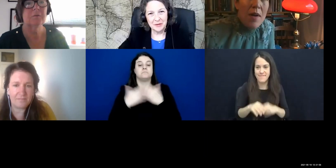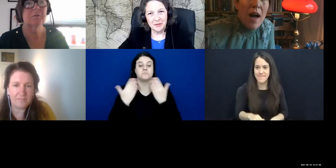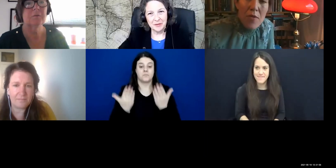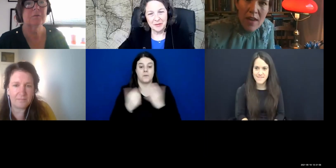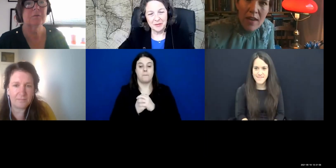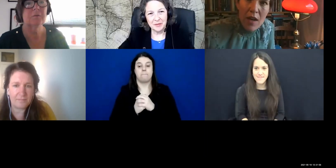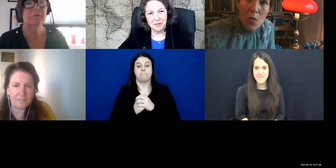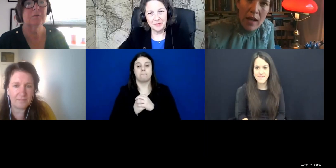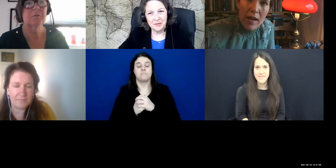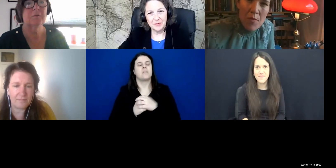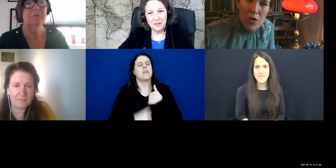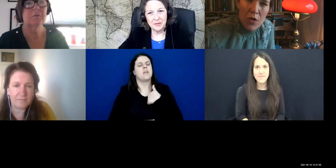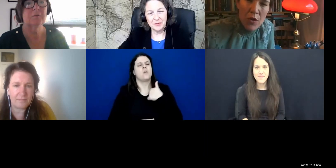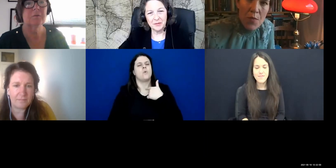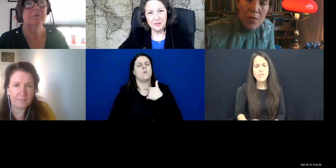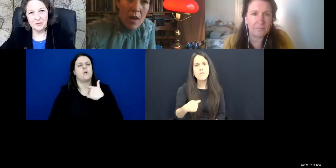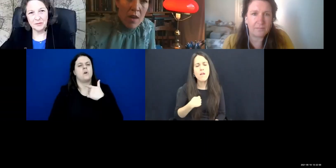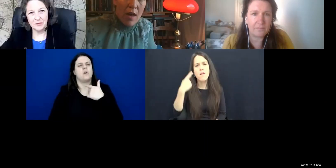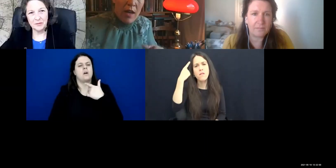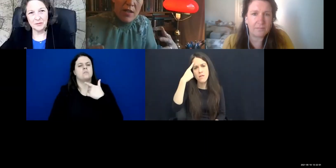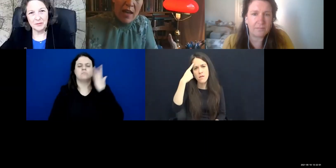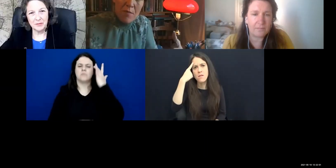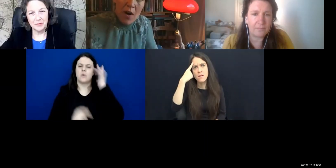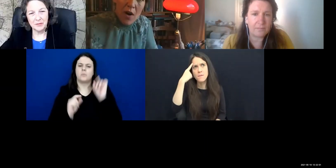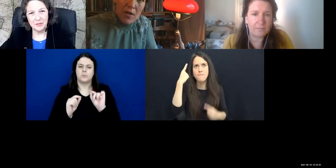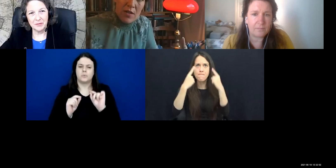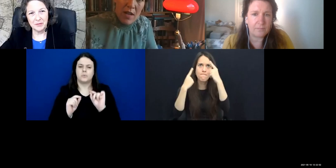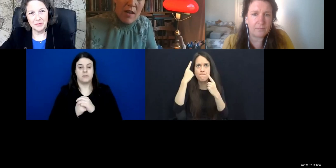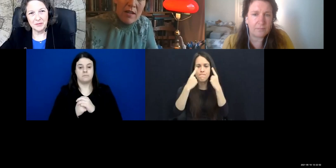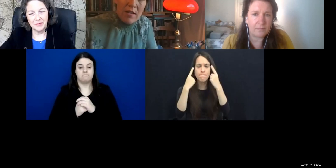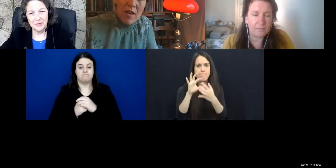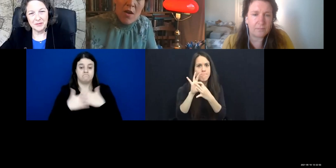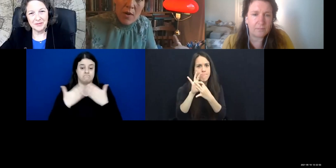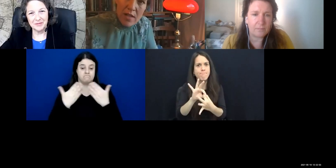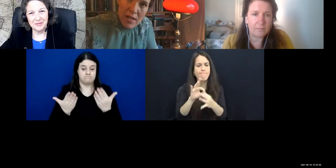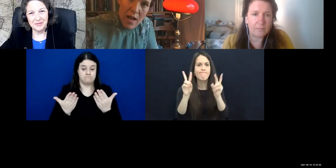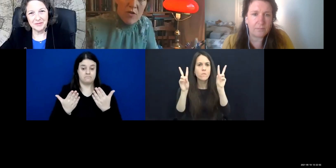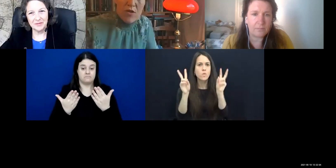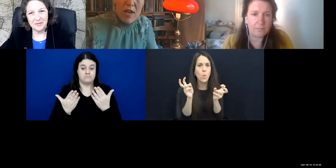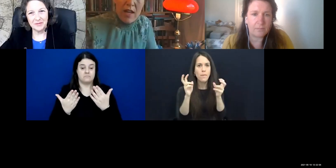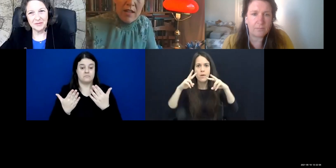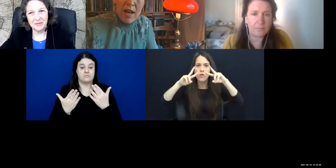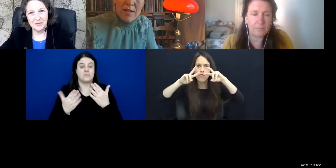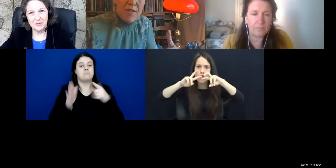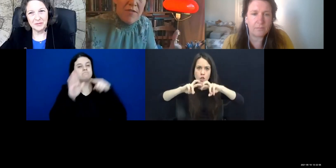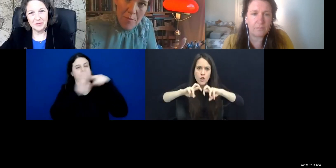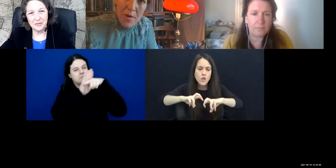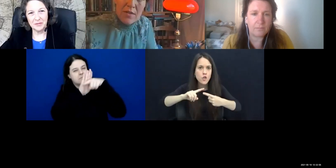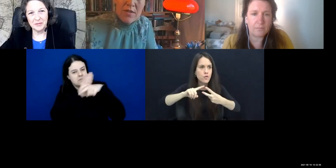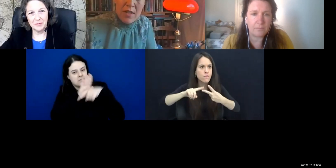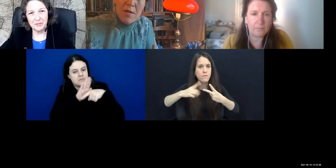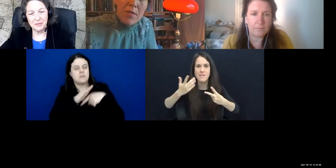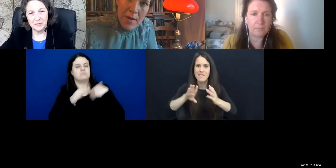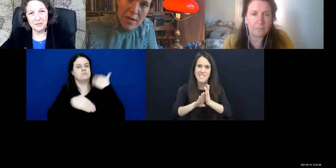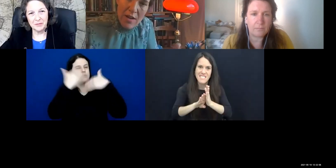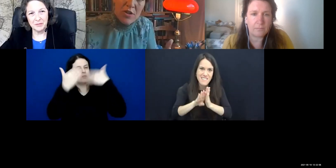Well, I'm thinking when it comes to taking part in research, in